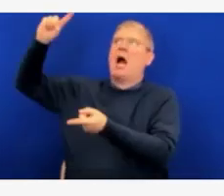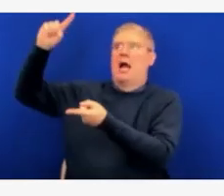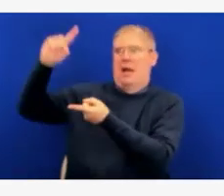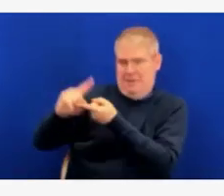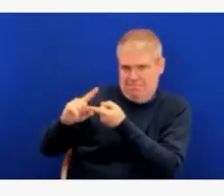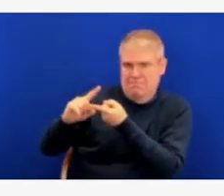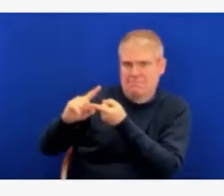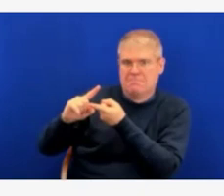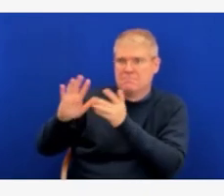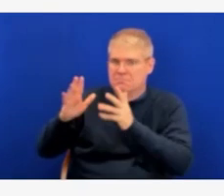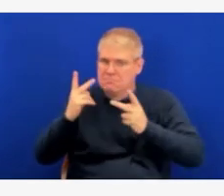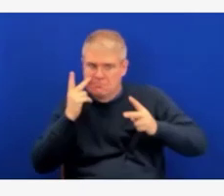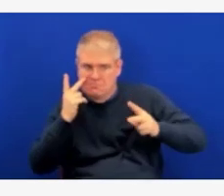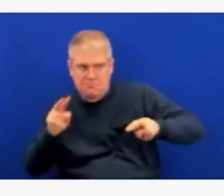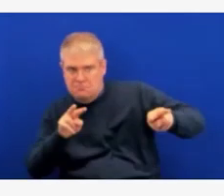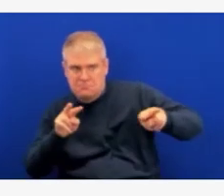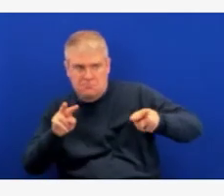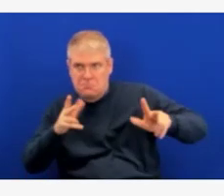Thank you.